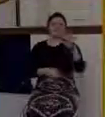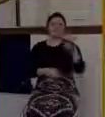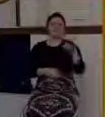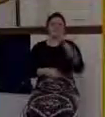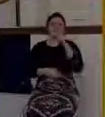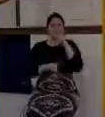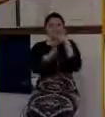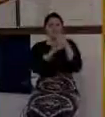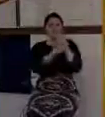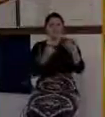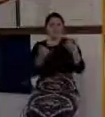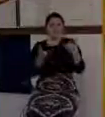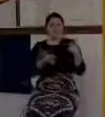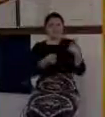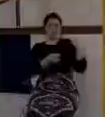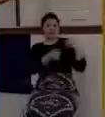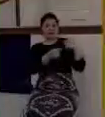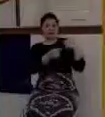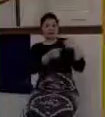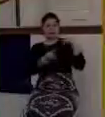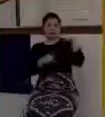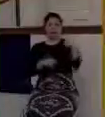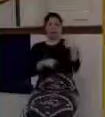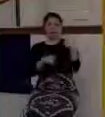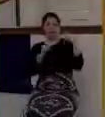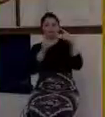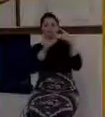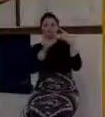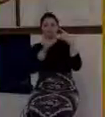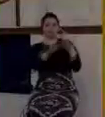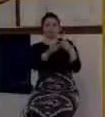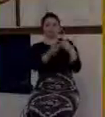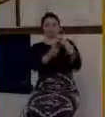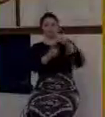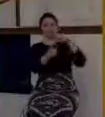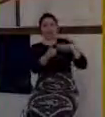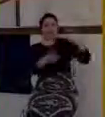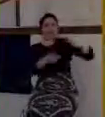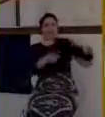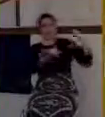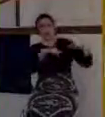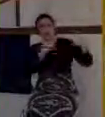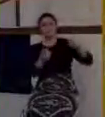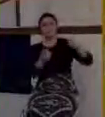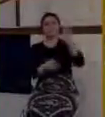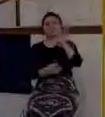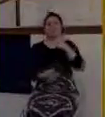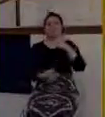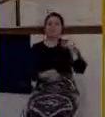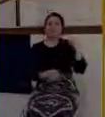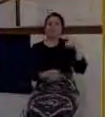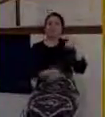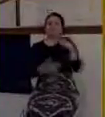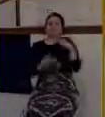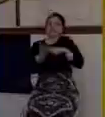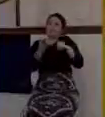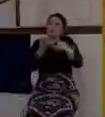not really what theology is all about. Theology gets a bad rap. Theology actually just simply means the study of